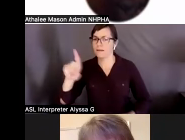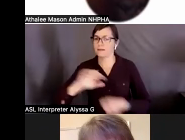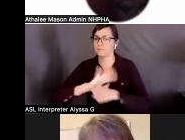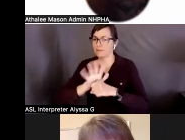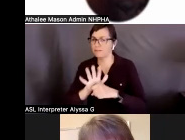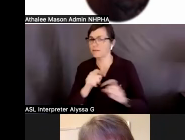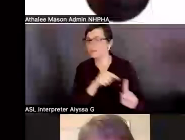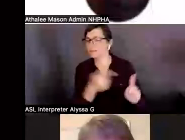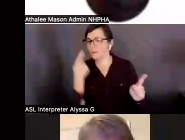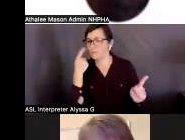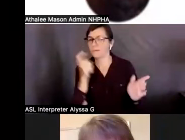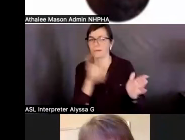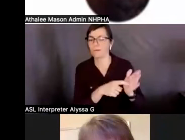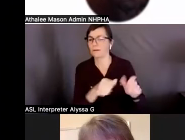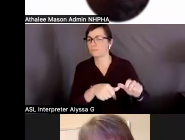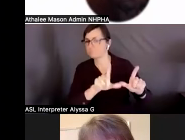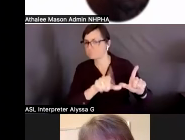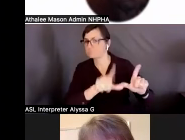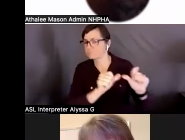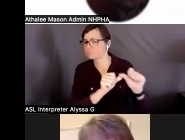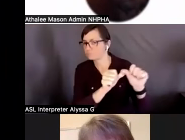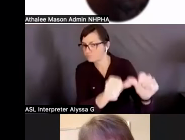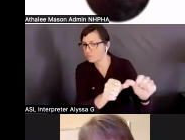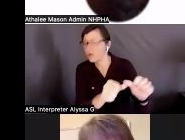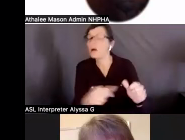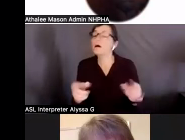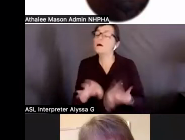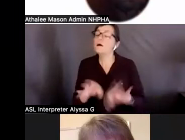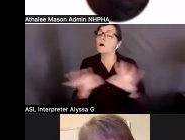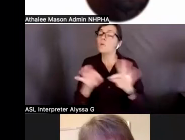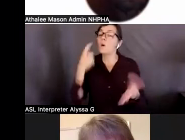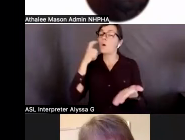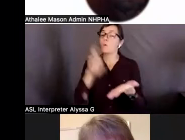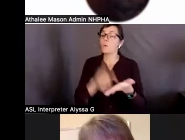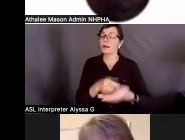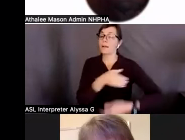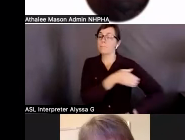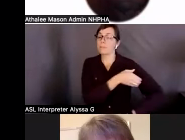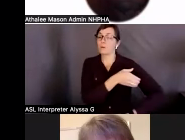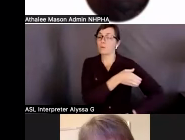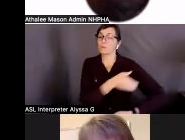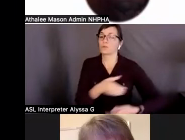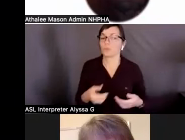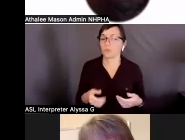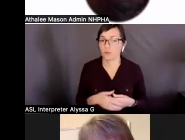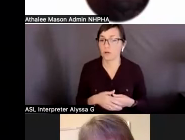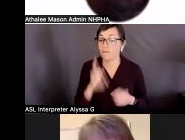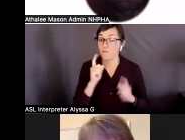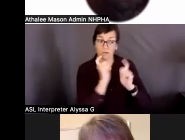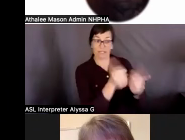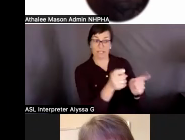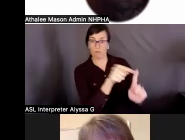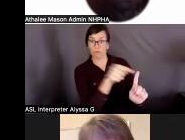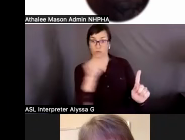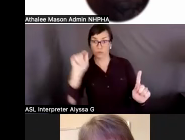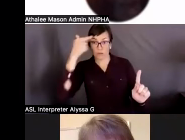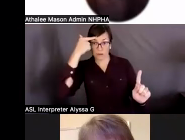important, I think in this slide, what's most important is the powers that being under this status provides to the governor and also to